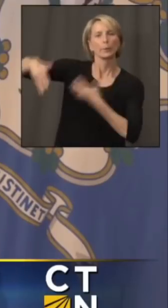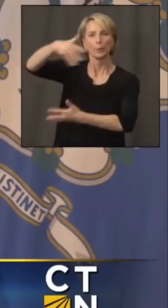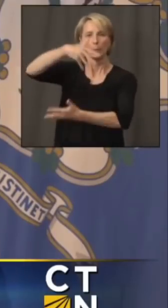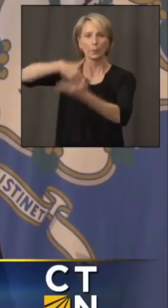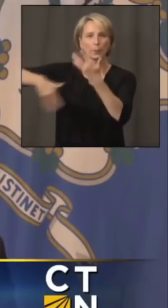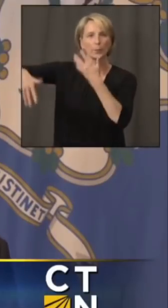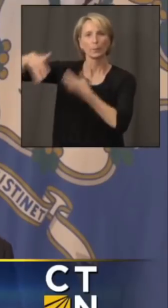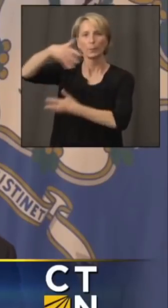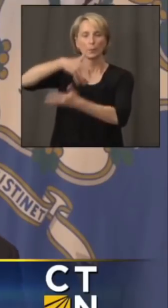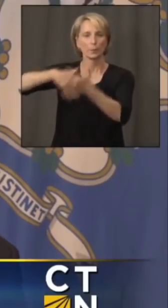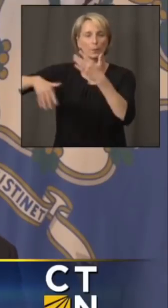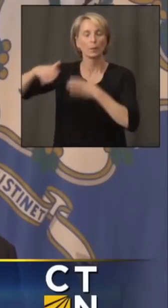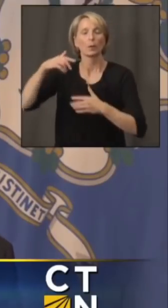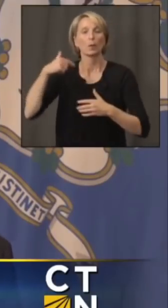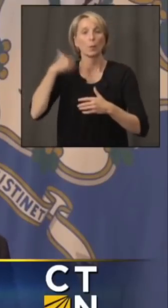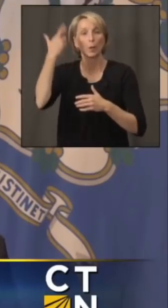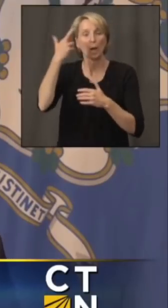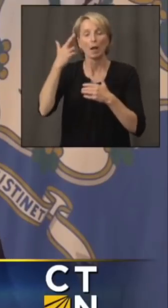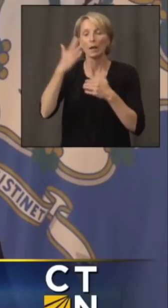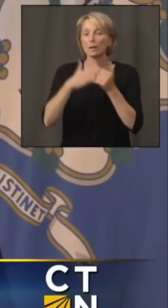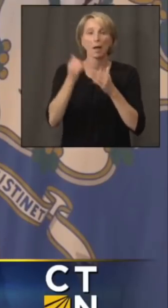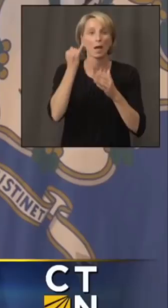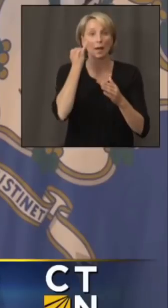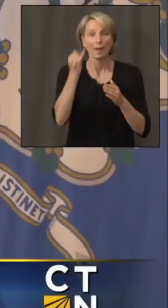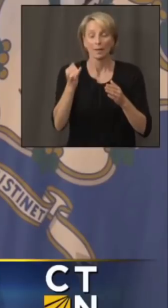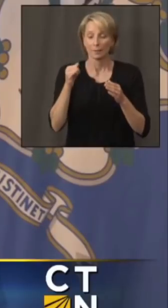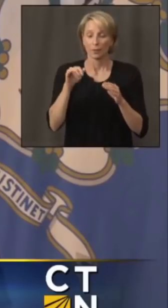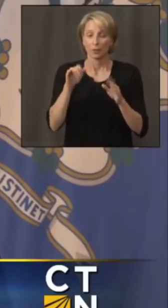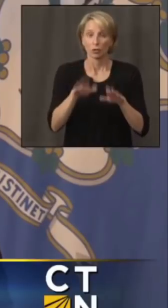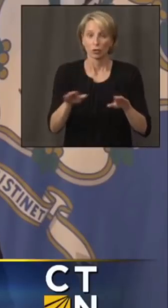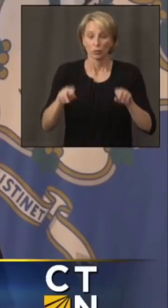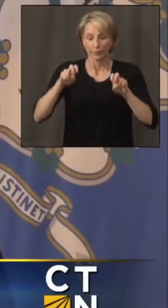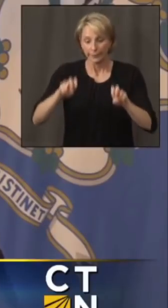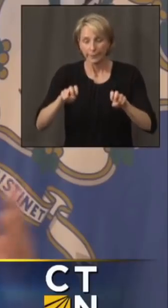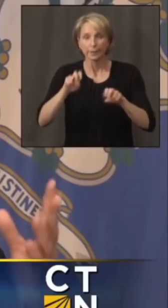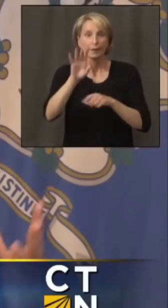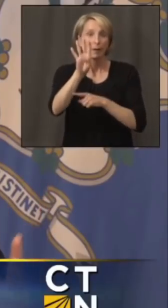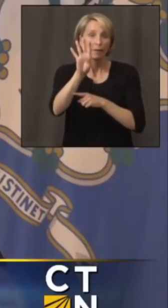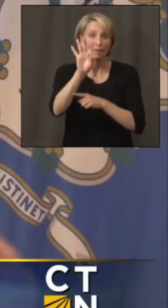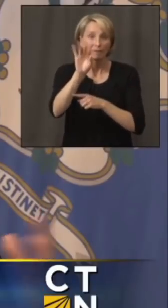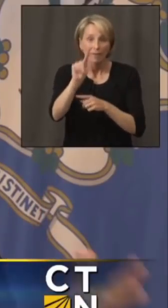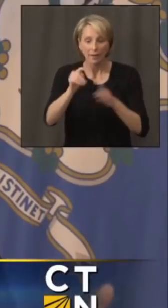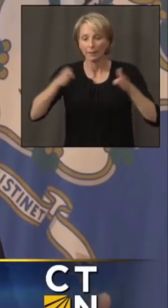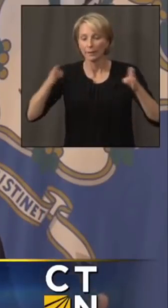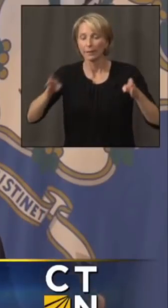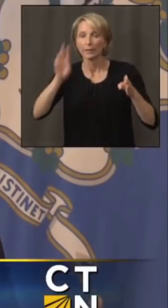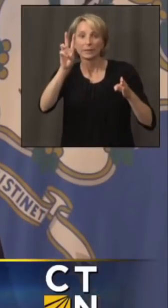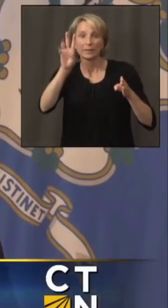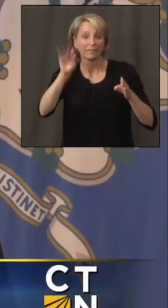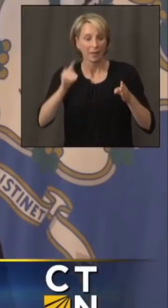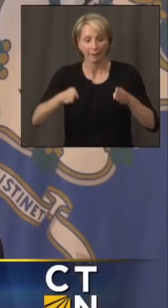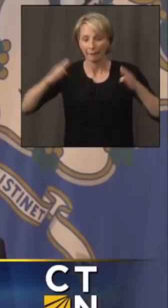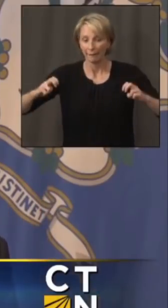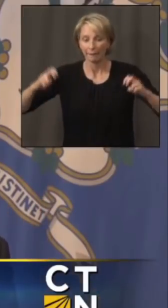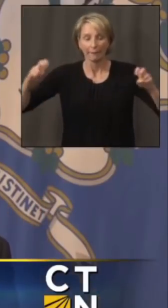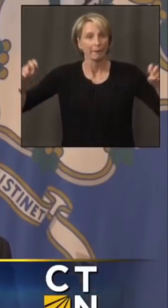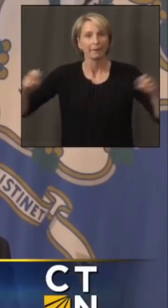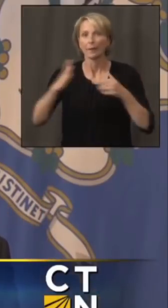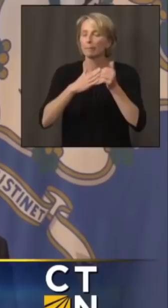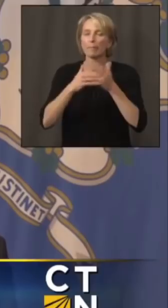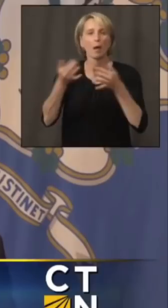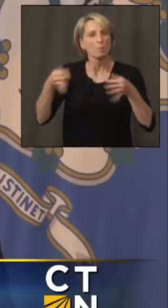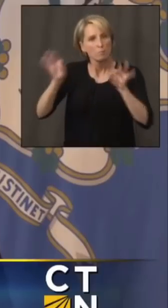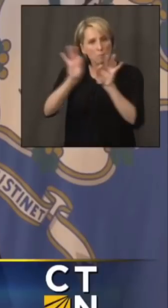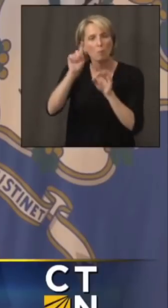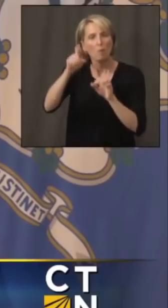lot less important given the nature of the aerosolizing of the germ than ventilation. Sometimes you can do it by opening windows,